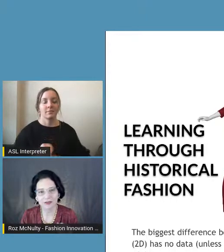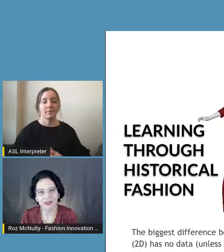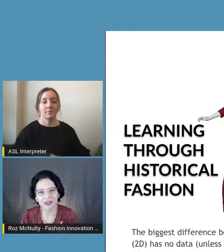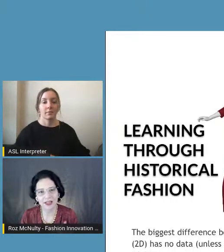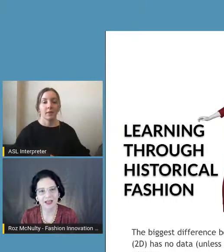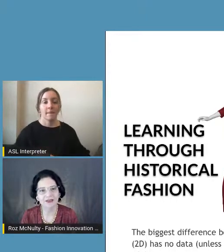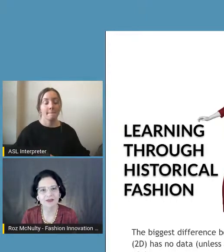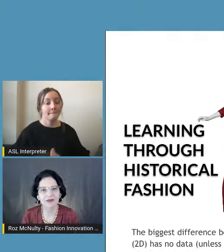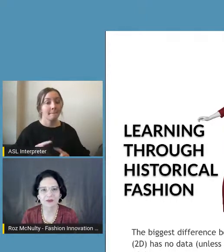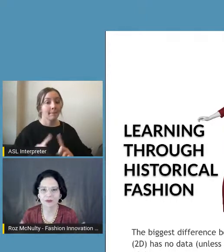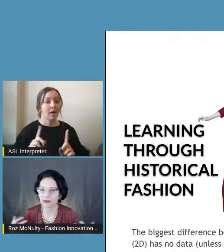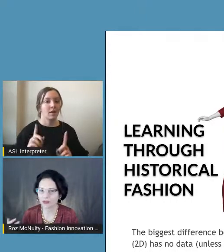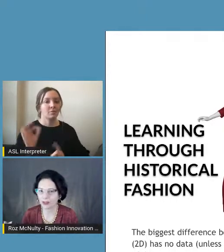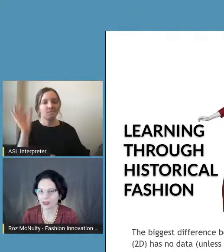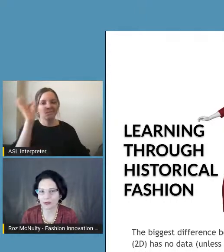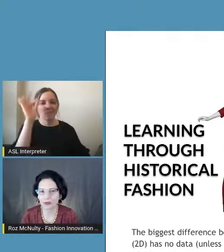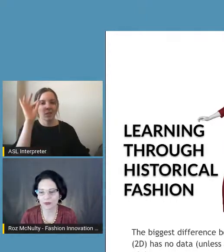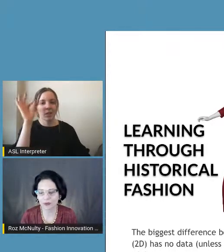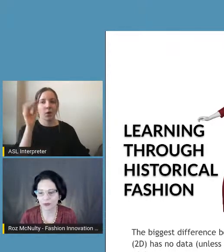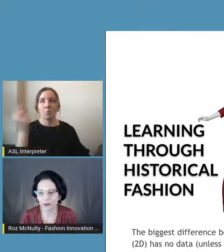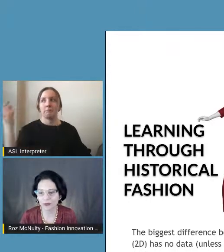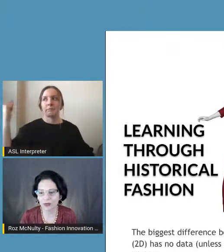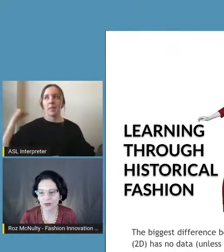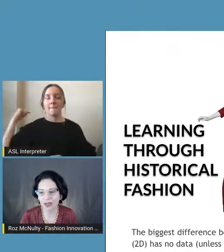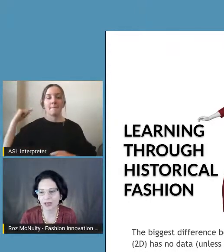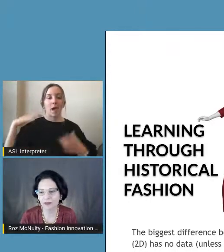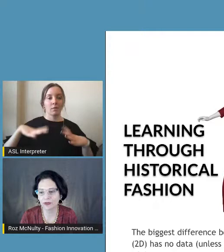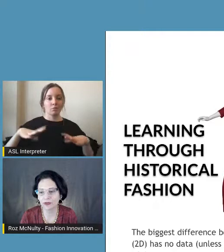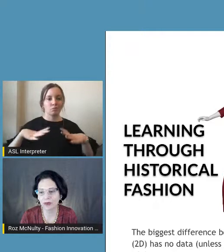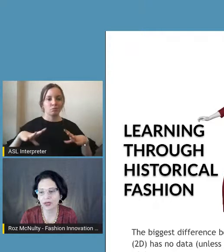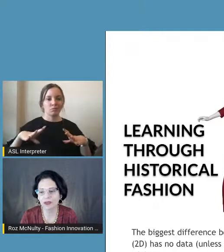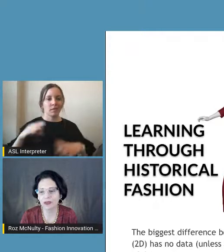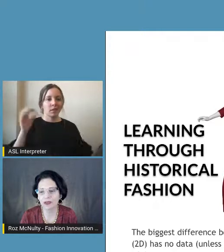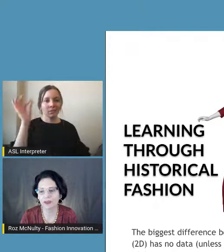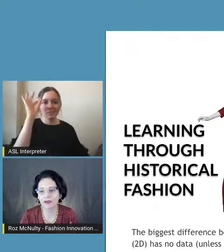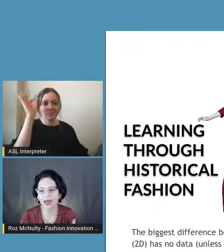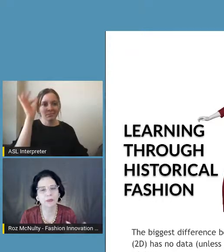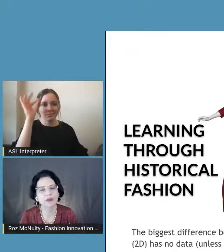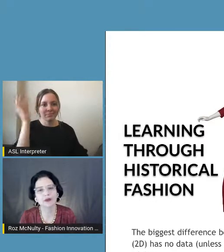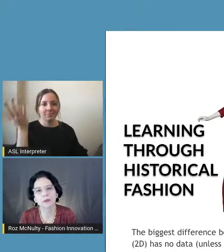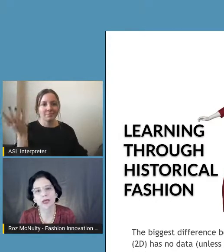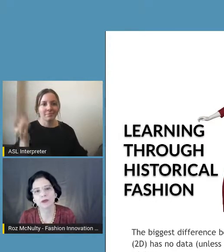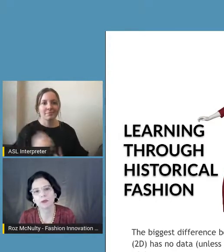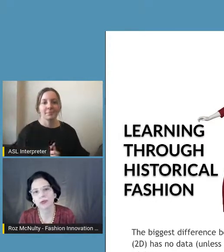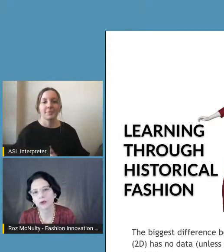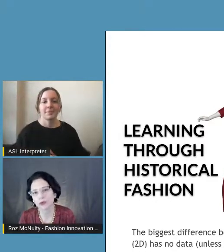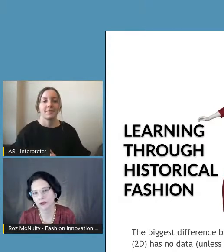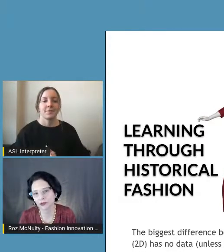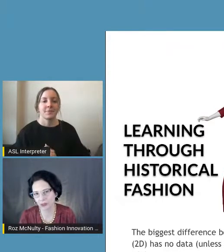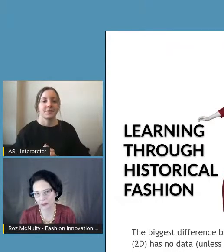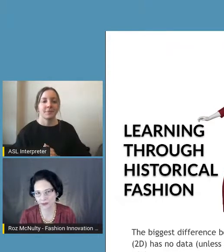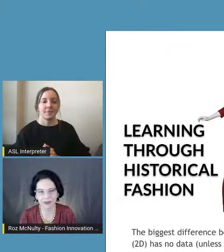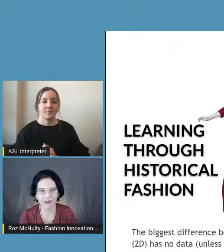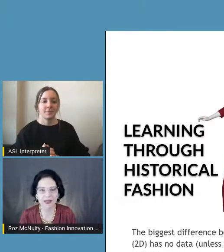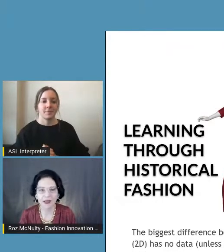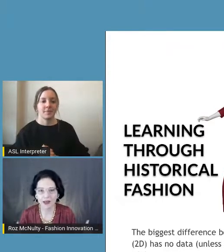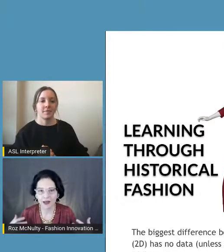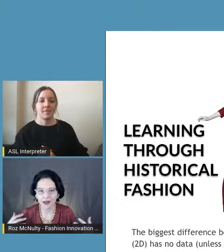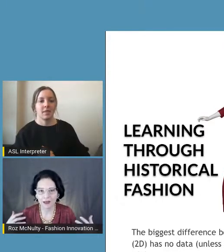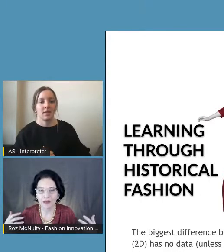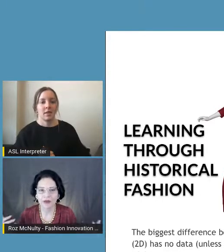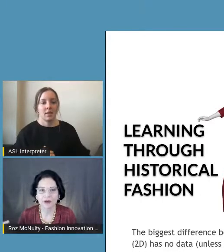You either have to guess or start digging for some photographs. I have no idea what's happening on the back of the pearl pajamas.